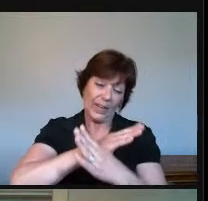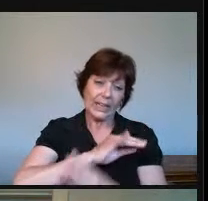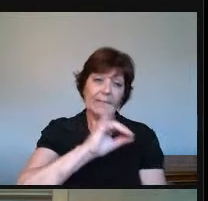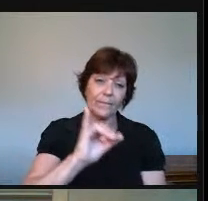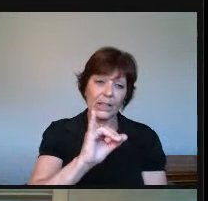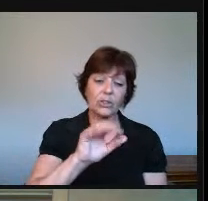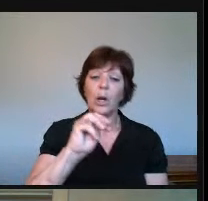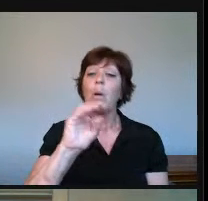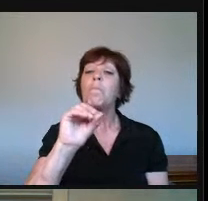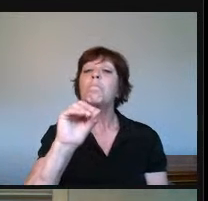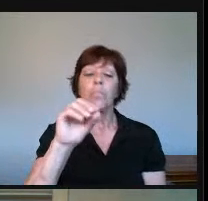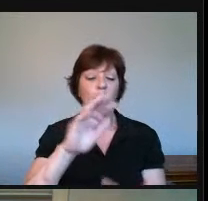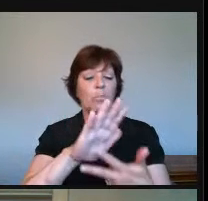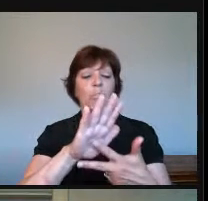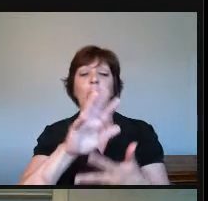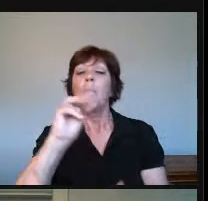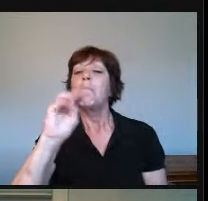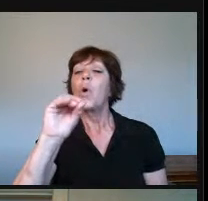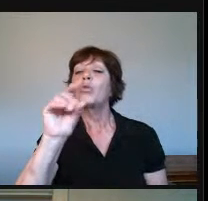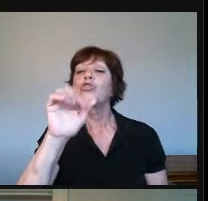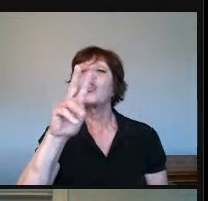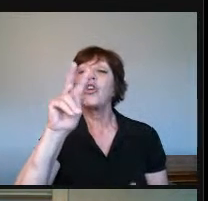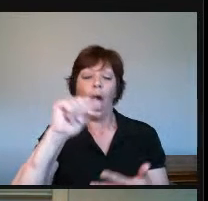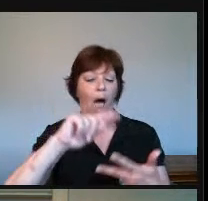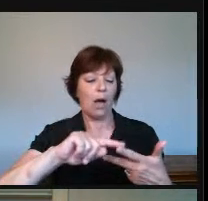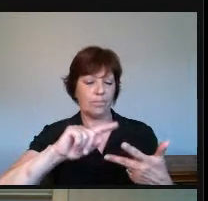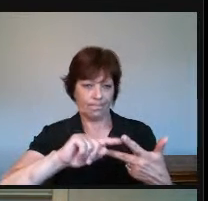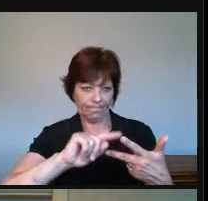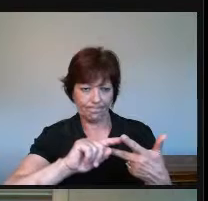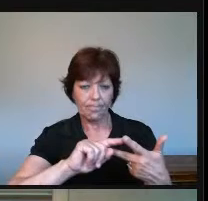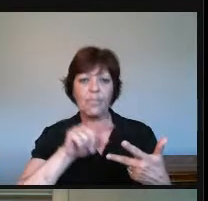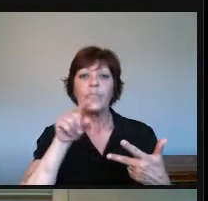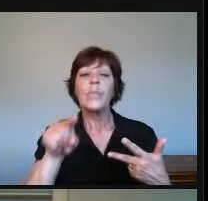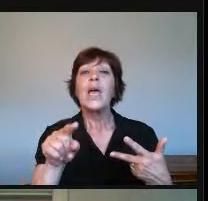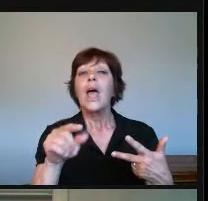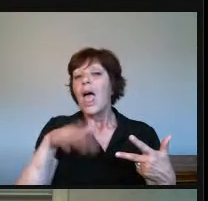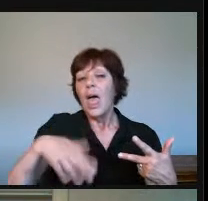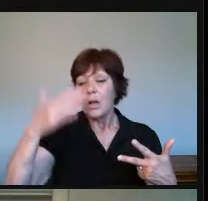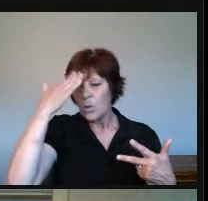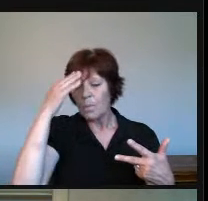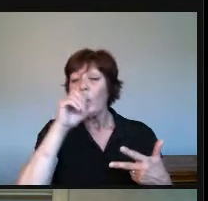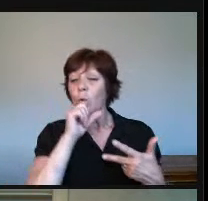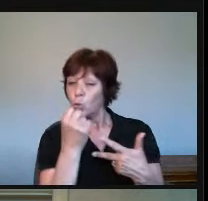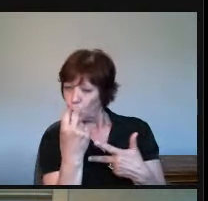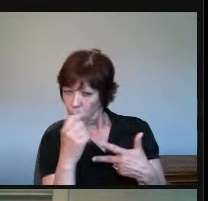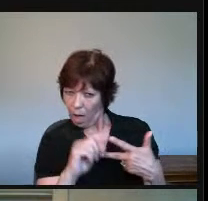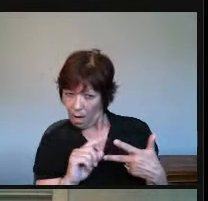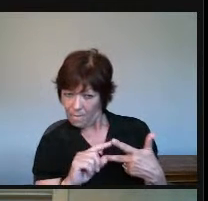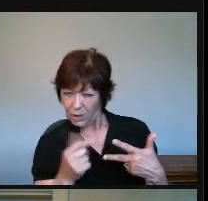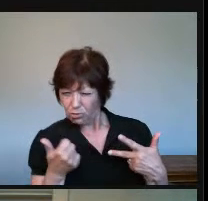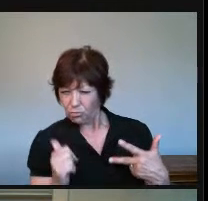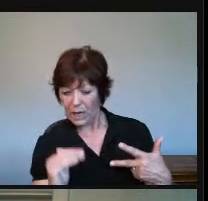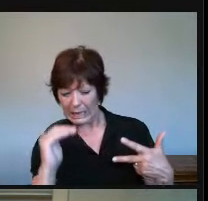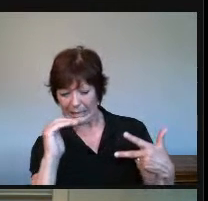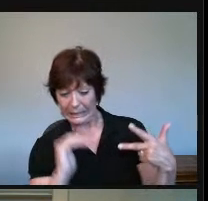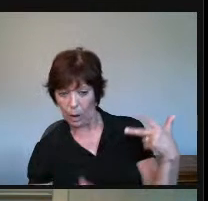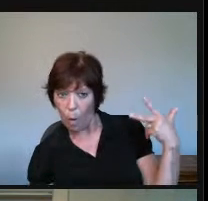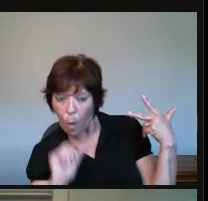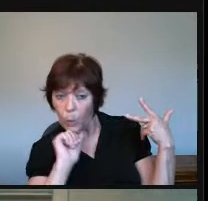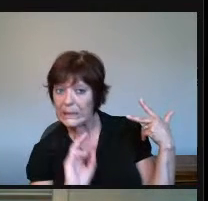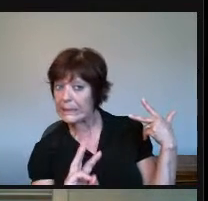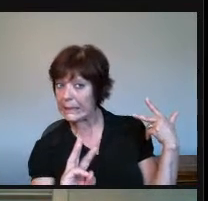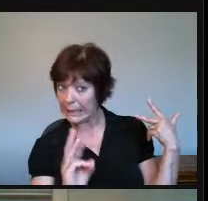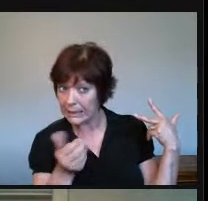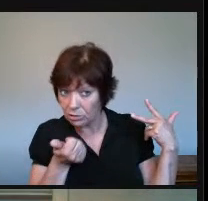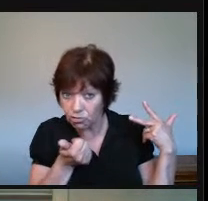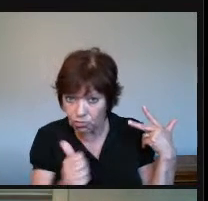the Moderna. It hasn't shown the data on age 12 yet. I think they're trying to get down to age 6 on these